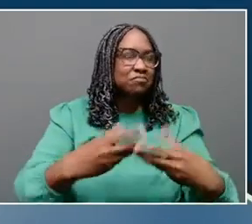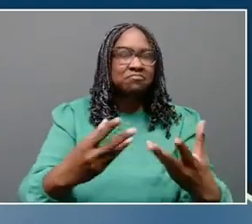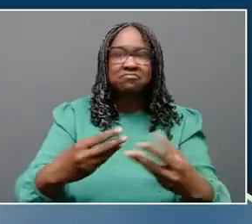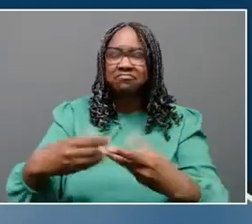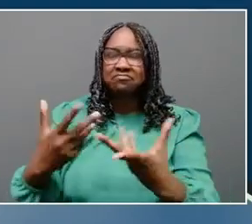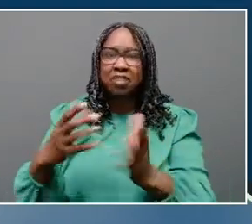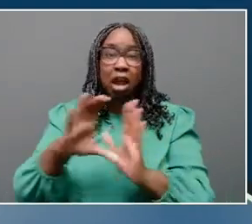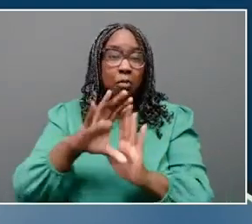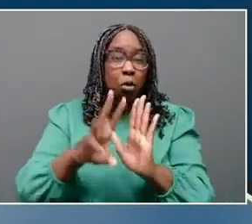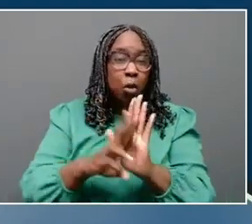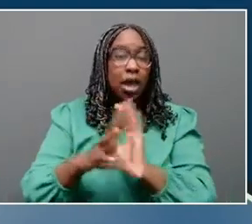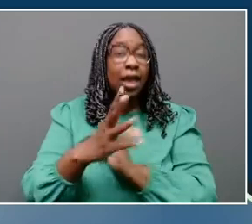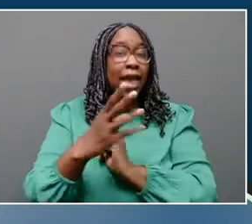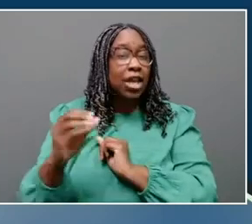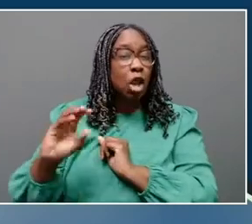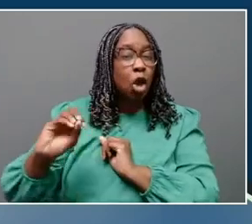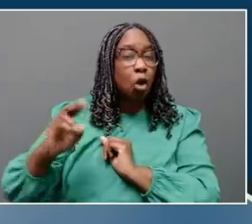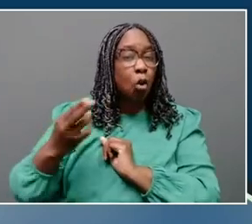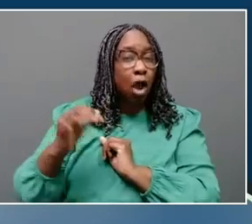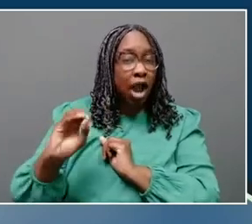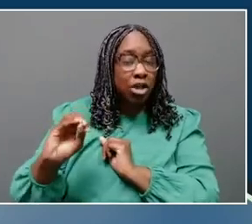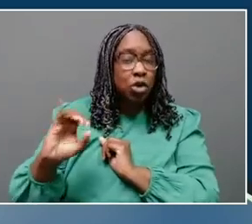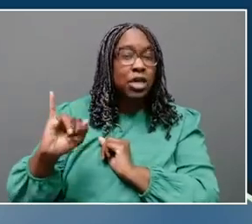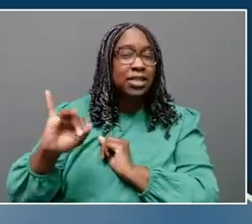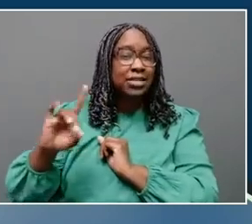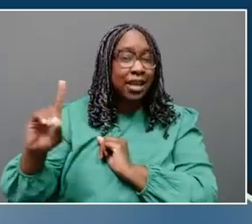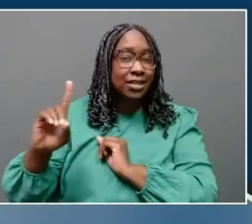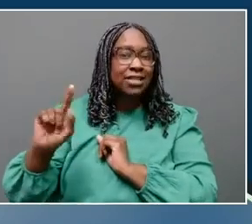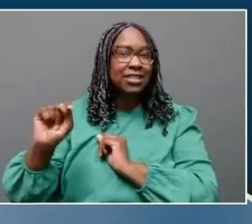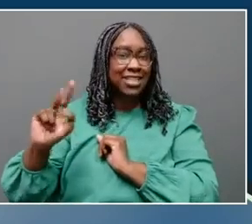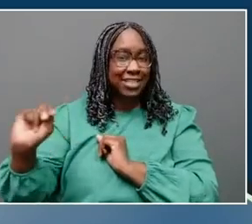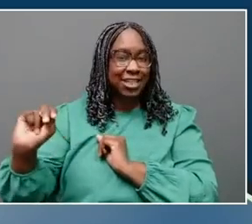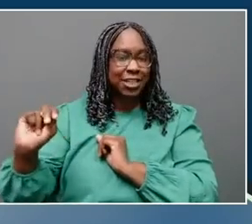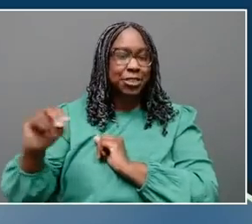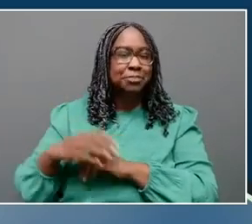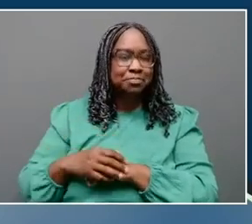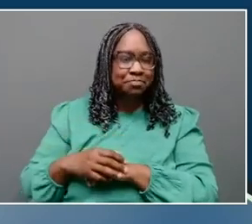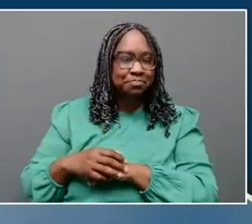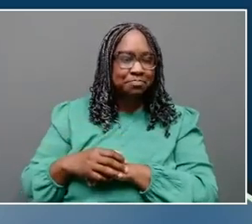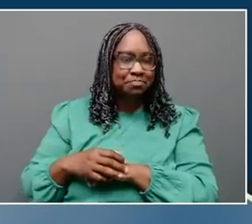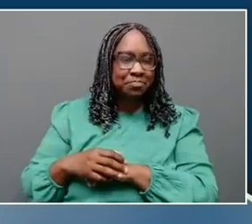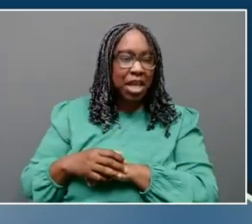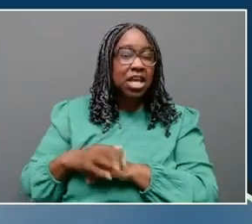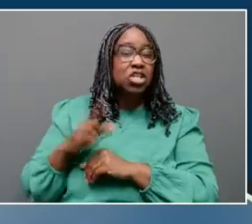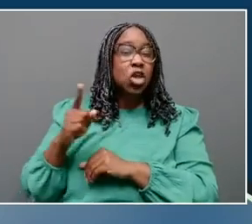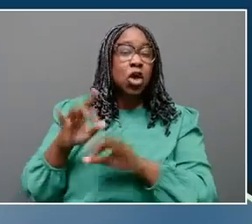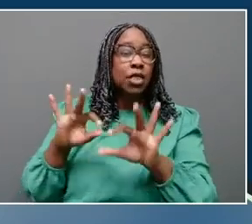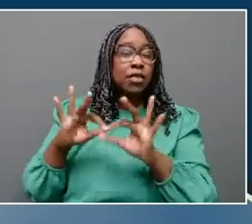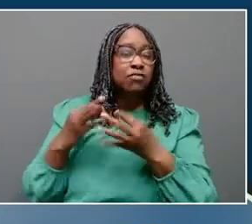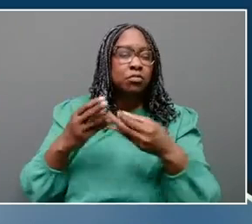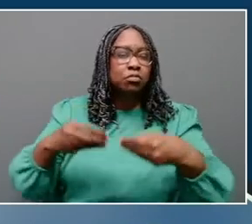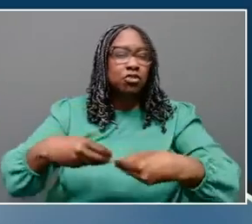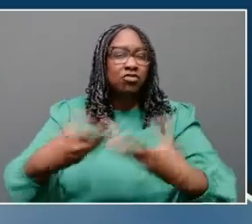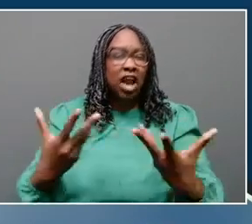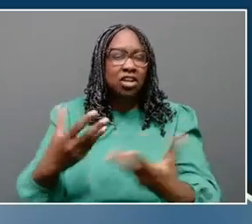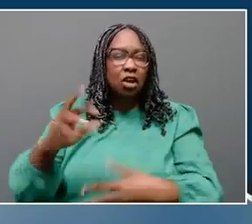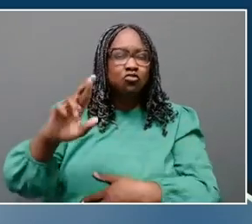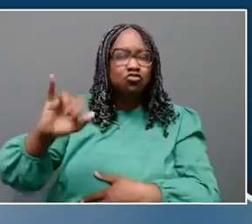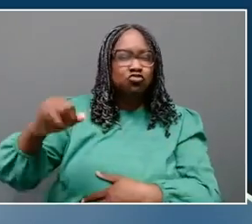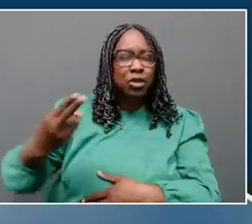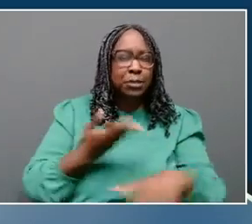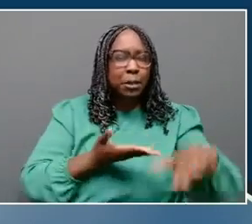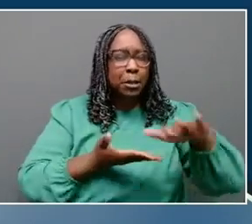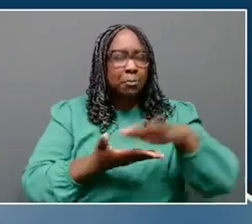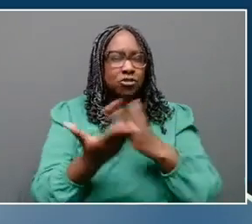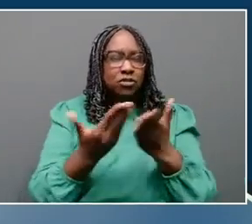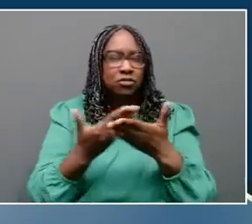and Tennessee. Founded in 1970, the Bakery Express family of companies provides fresh bakery products to over 4,000